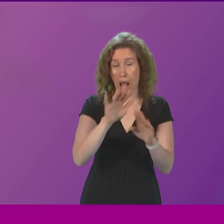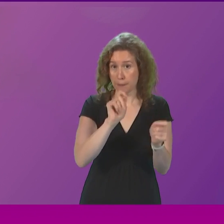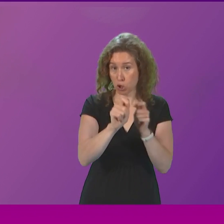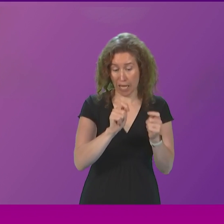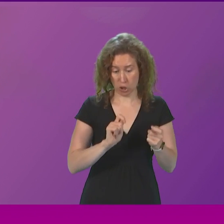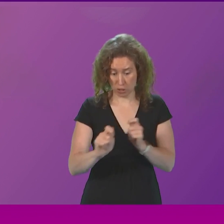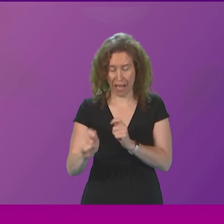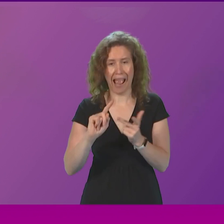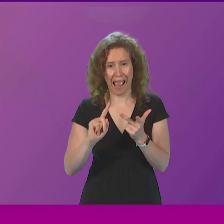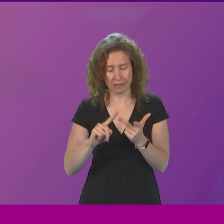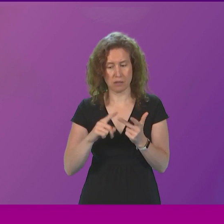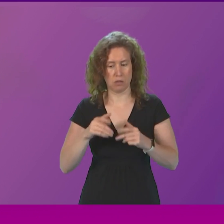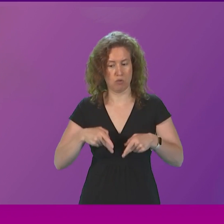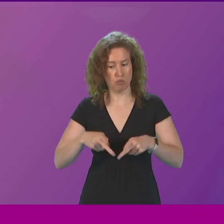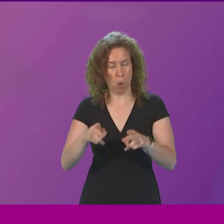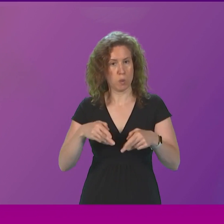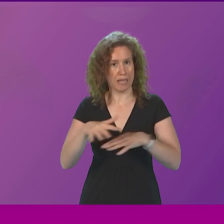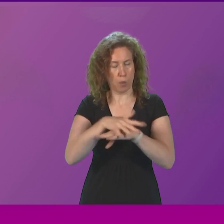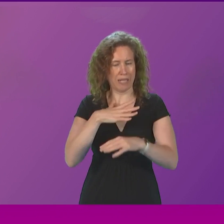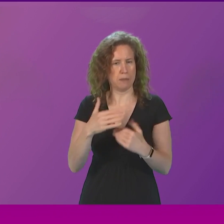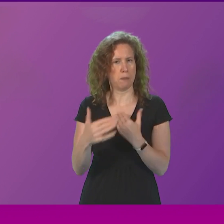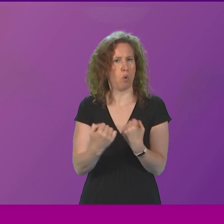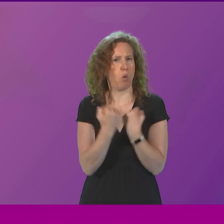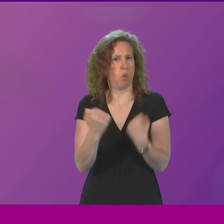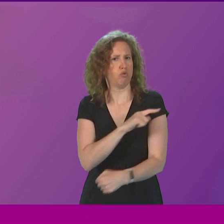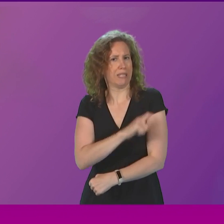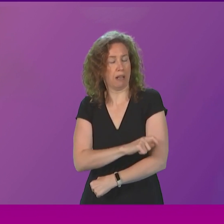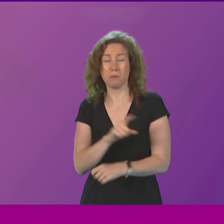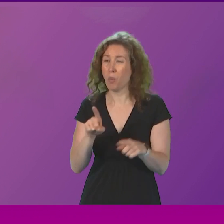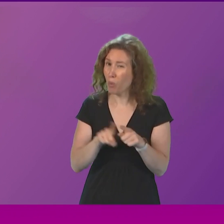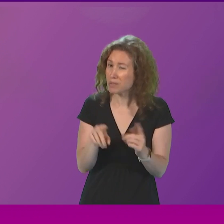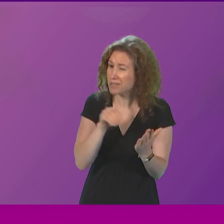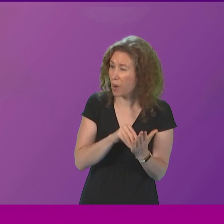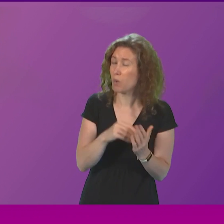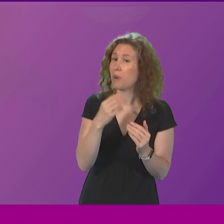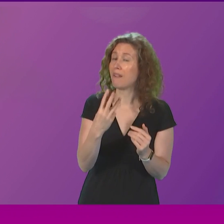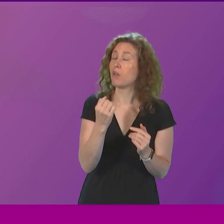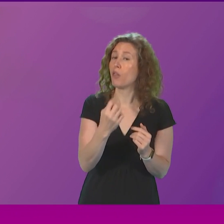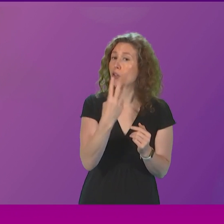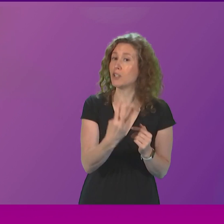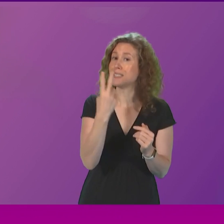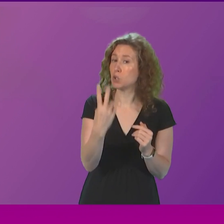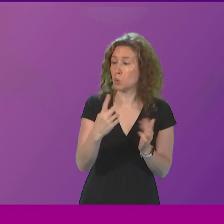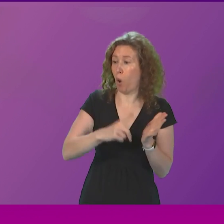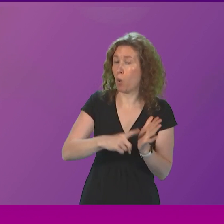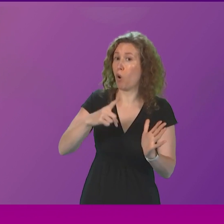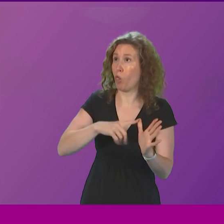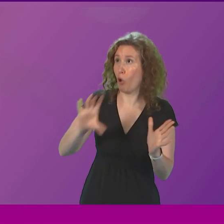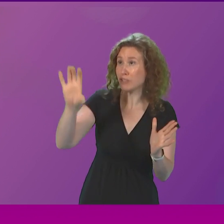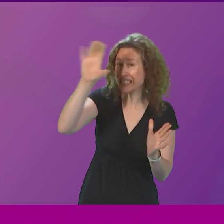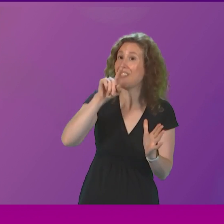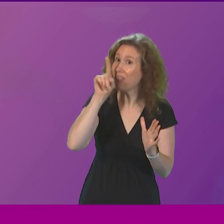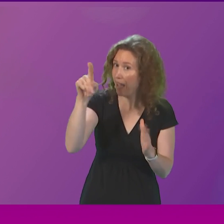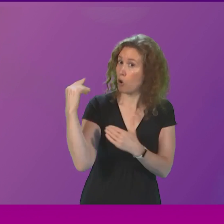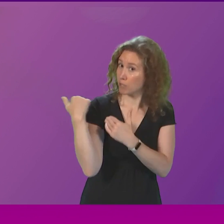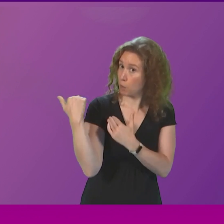and resilience of the road network. However, it's also worth noting, of course, that Scotland's 32 local authorities are responsible for the operation and